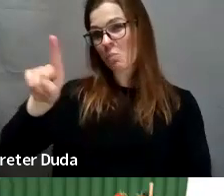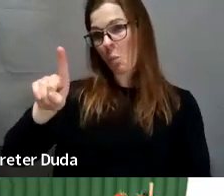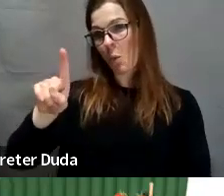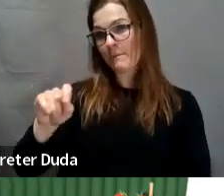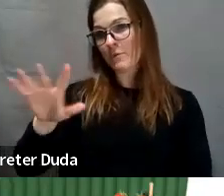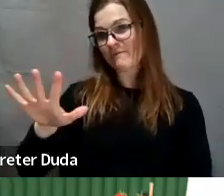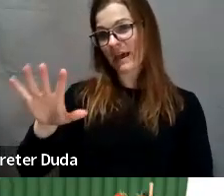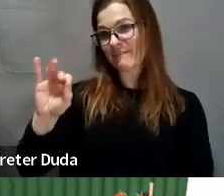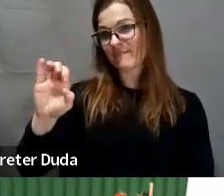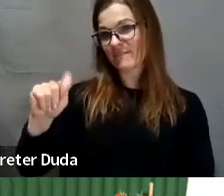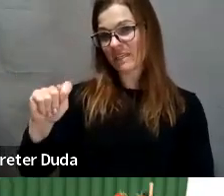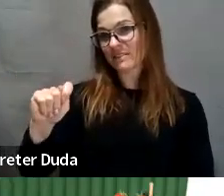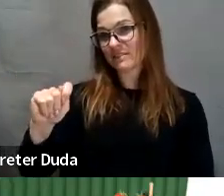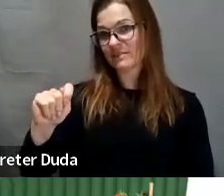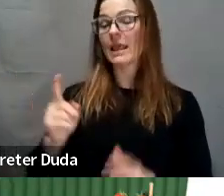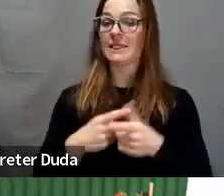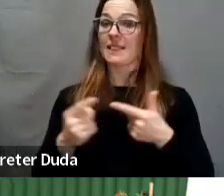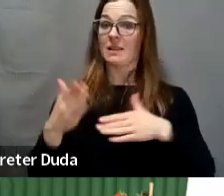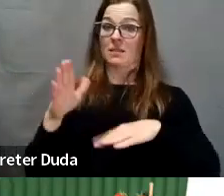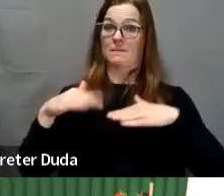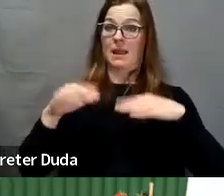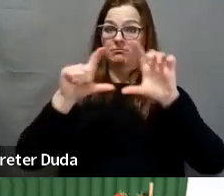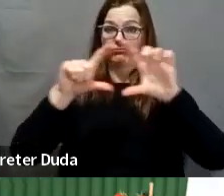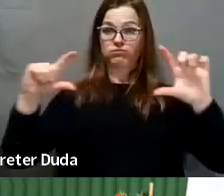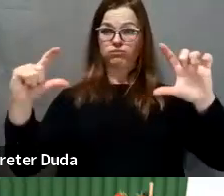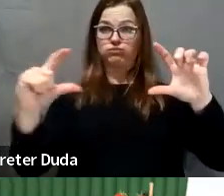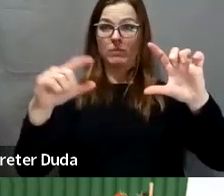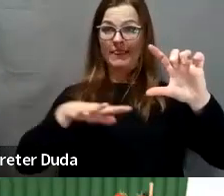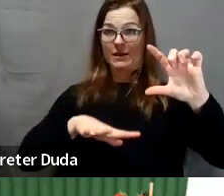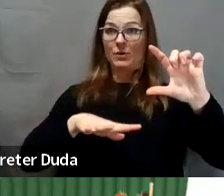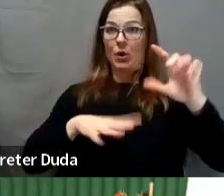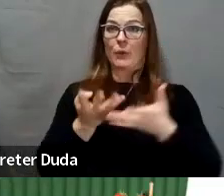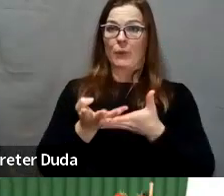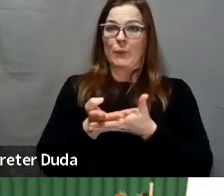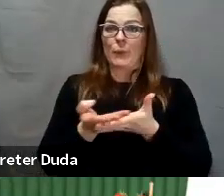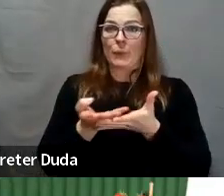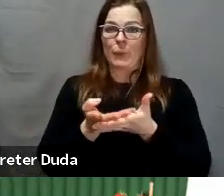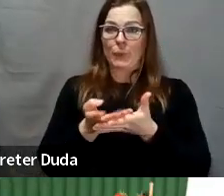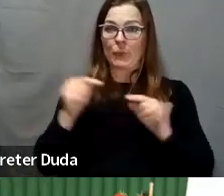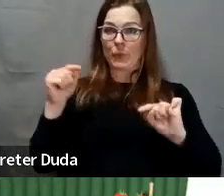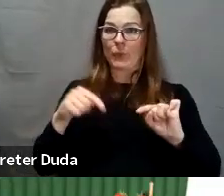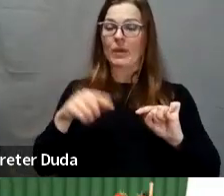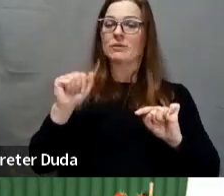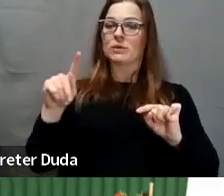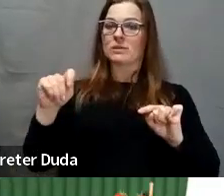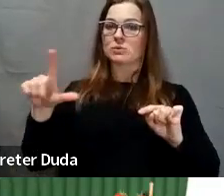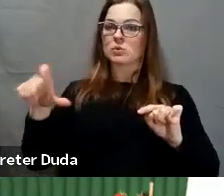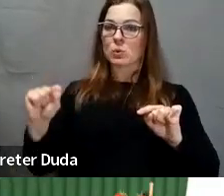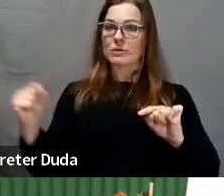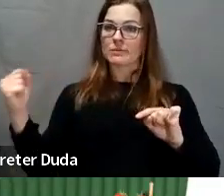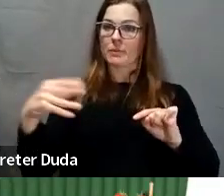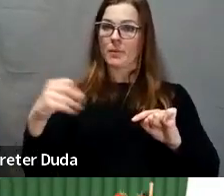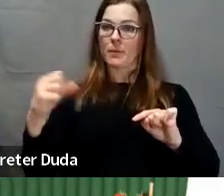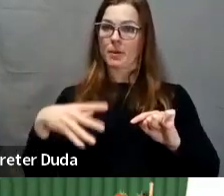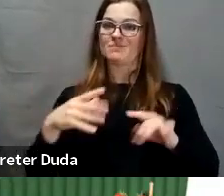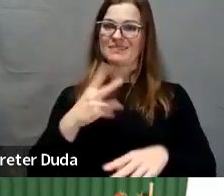on the bottom so you can keep your garden tools. So this is something that you could move relatively easy if you need